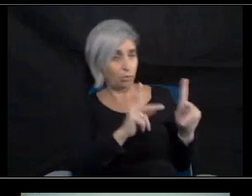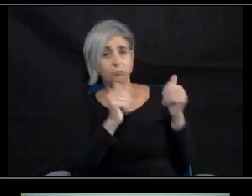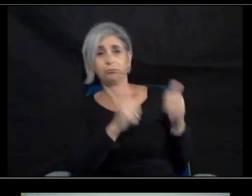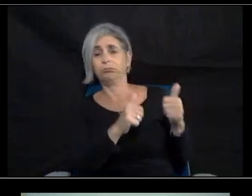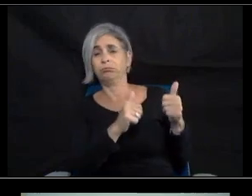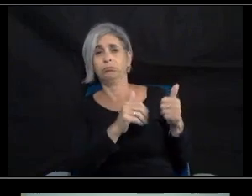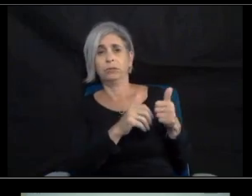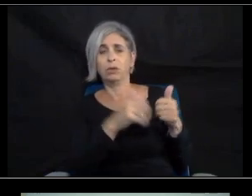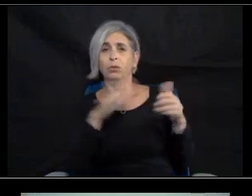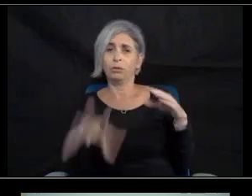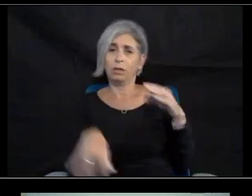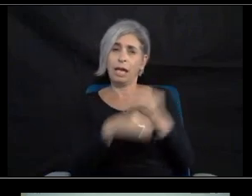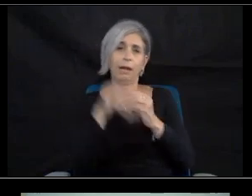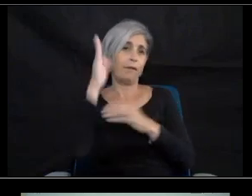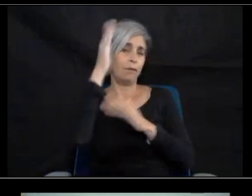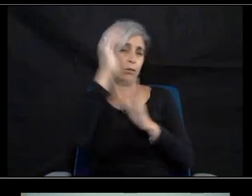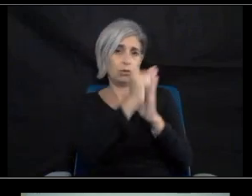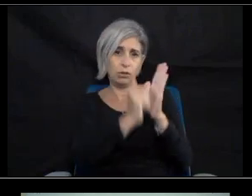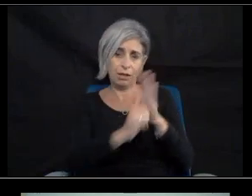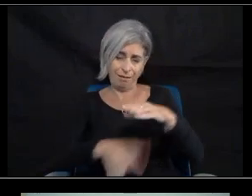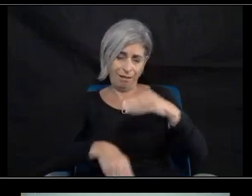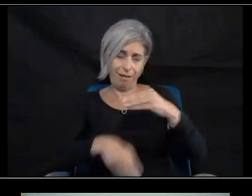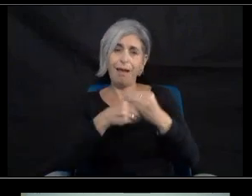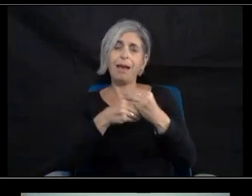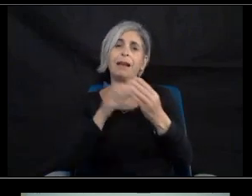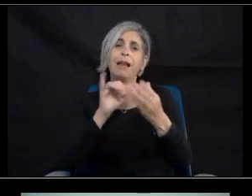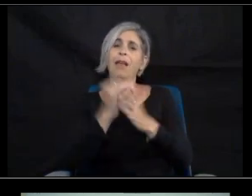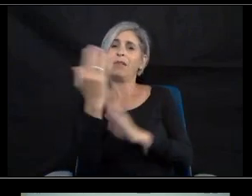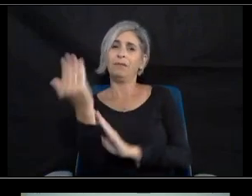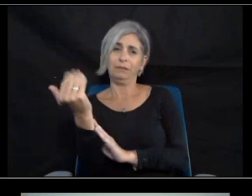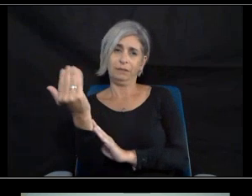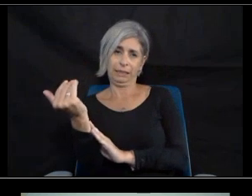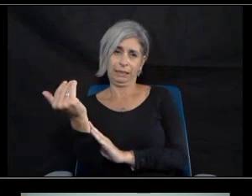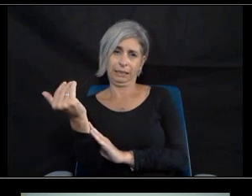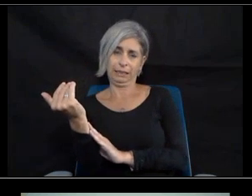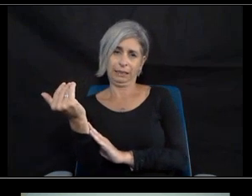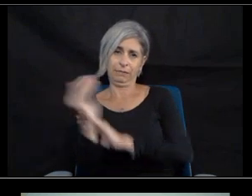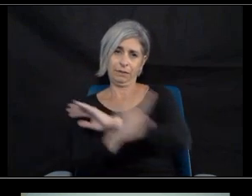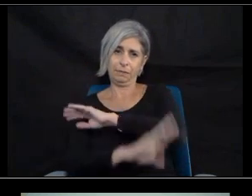So then let's put it for future agenda on the 15th.